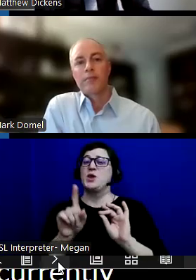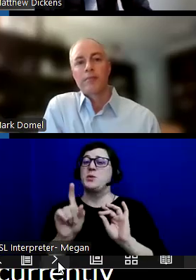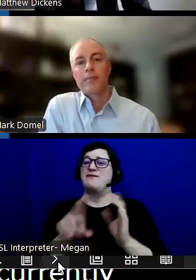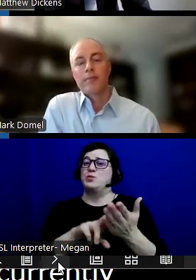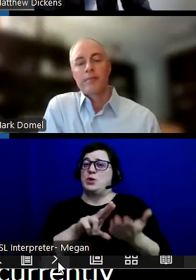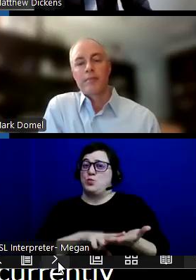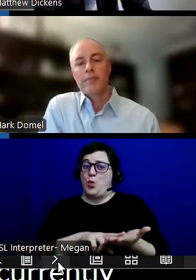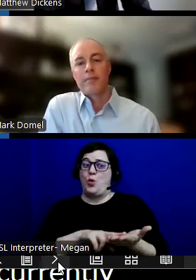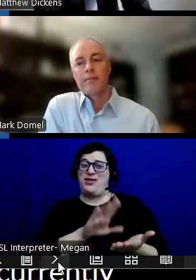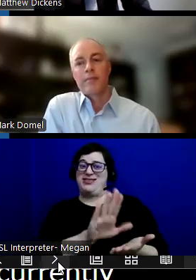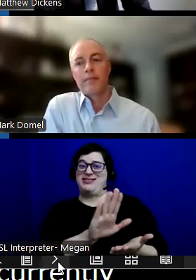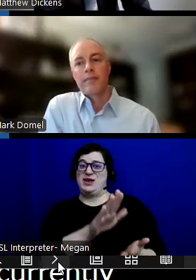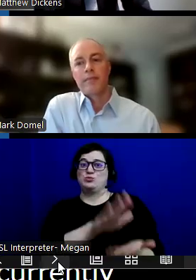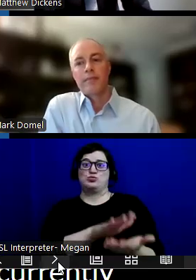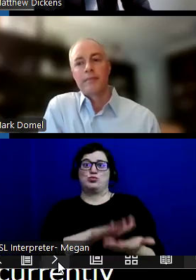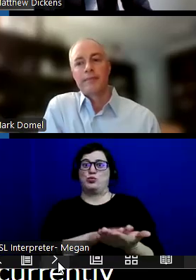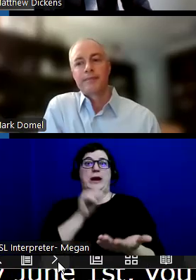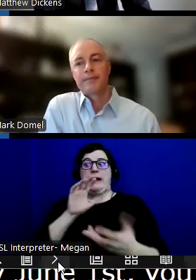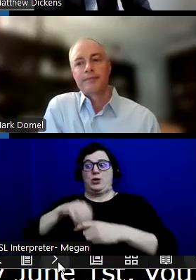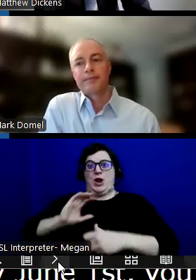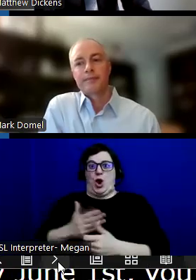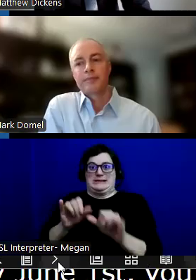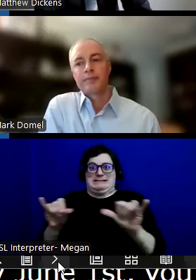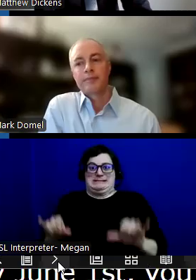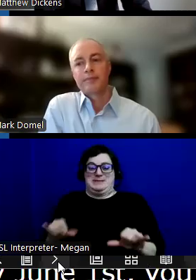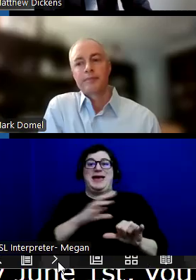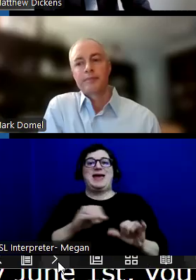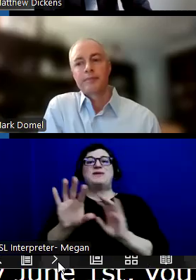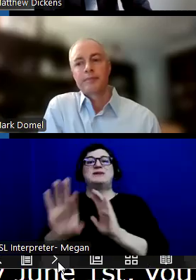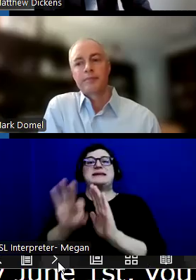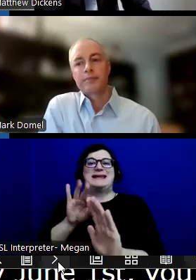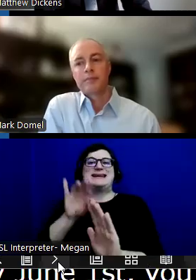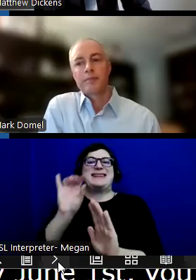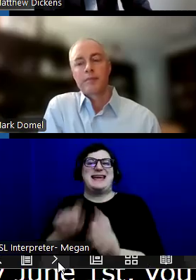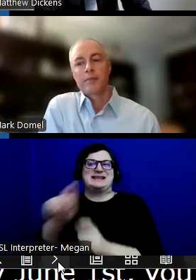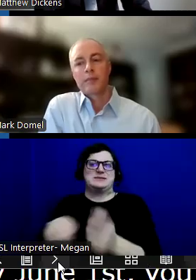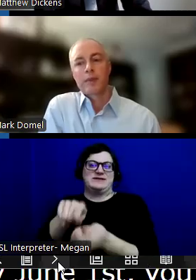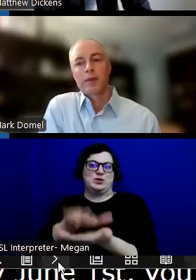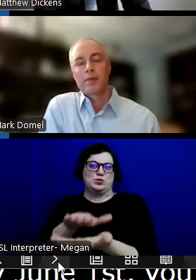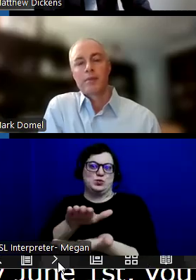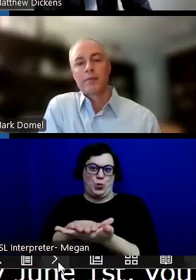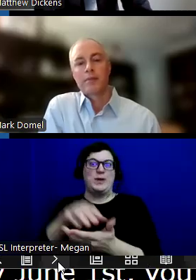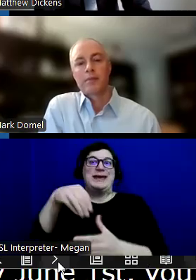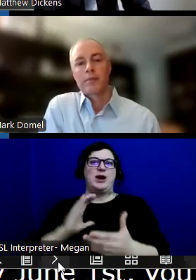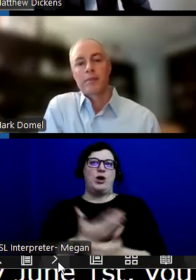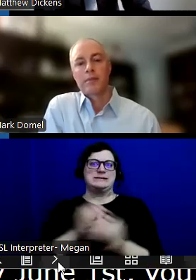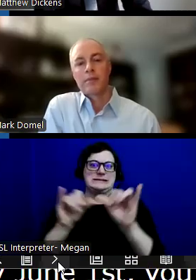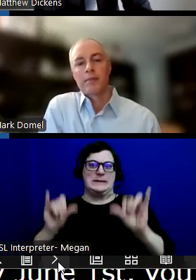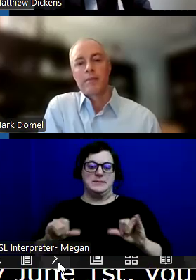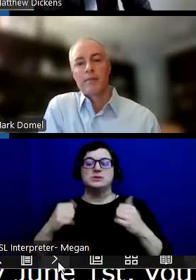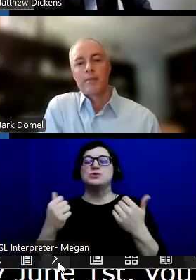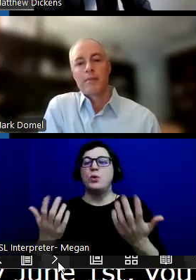in the school outside of the system as well as select that participating school in the system. And then